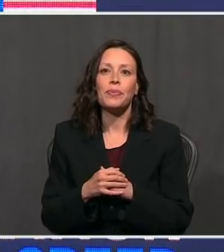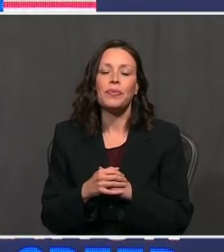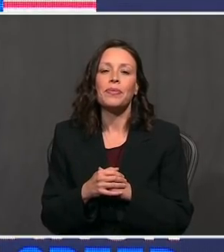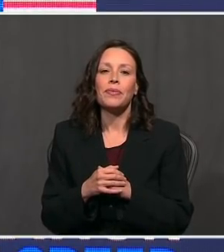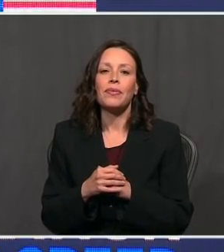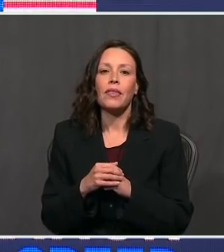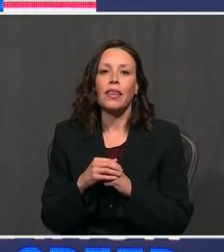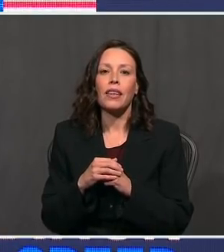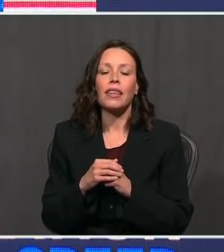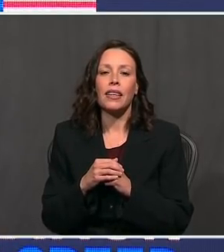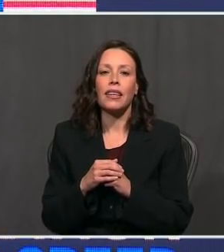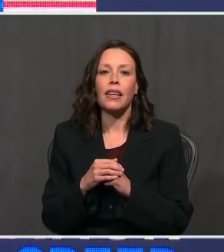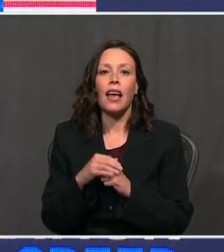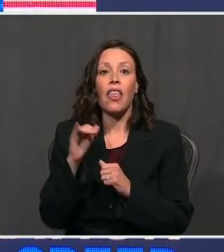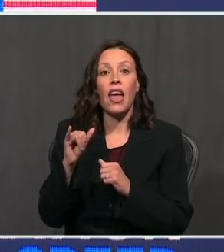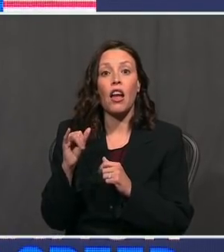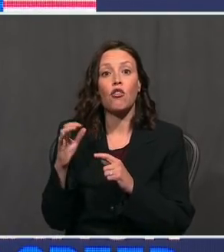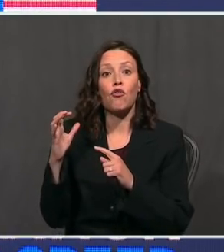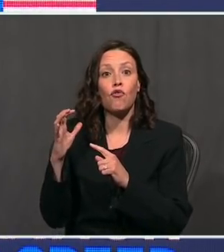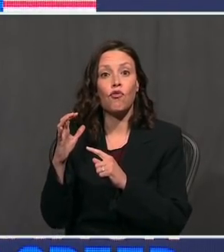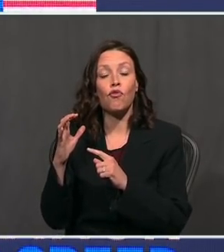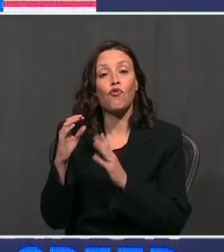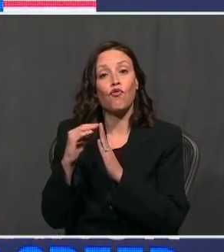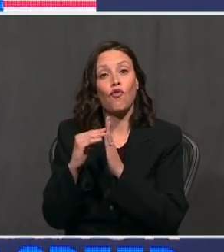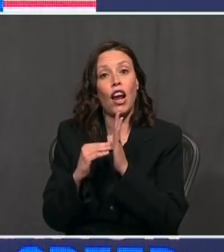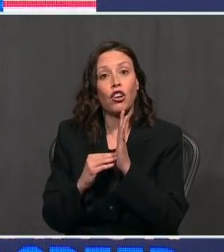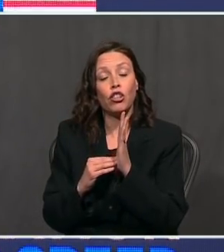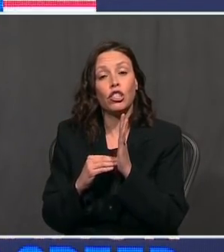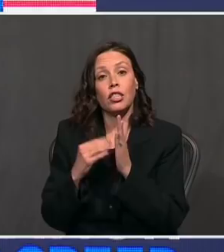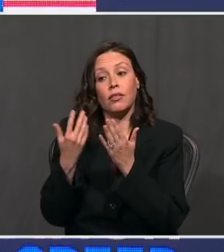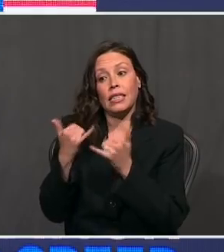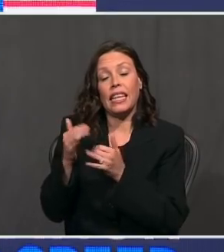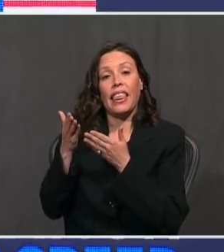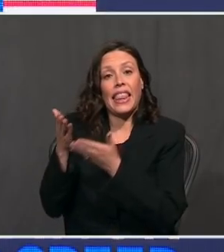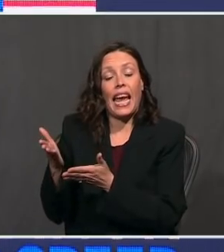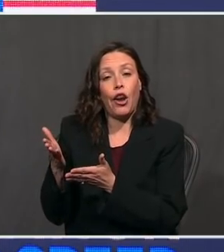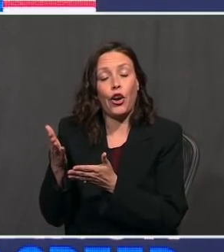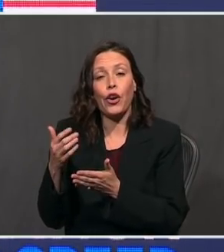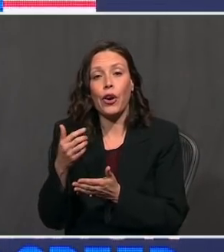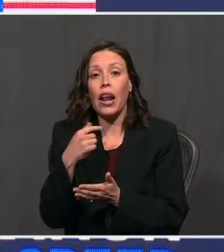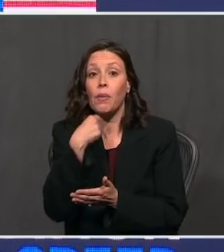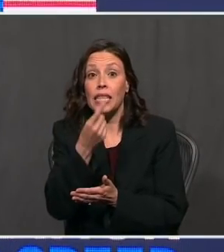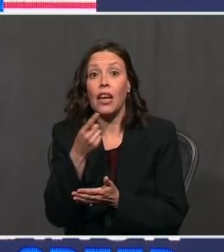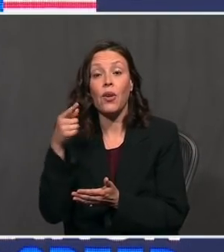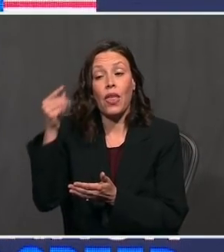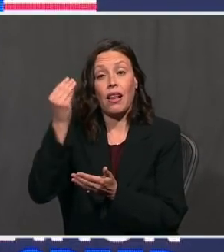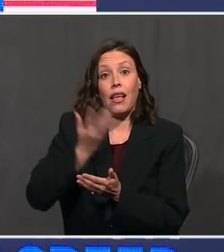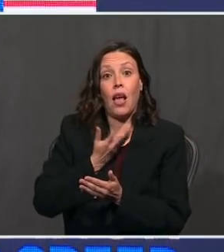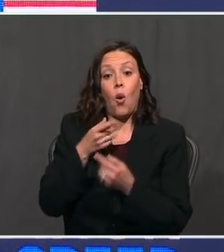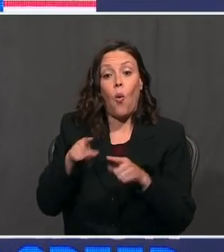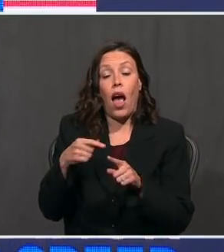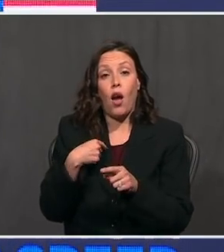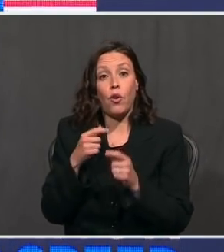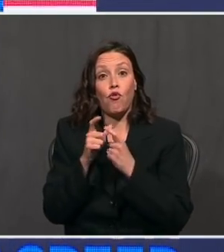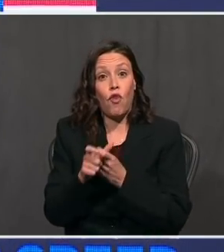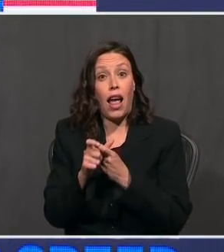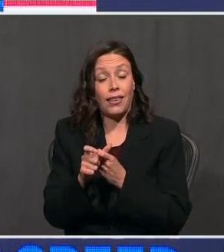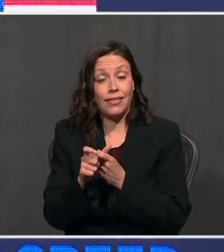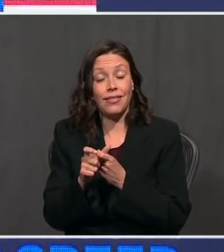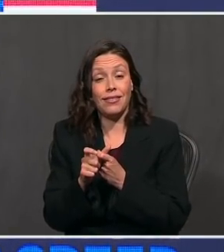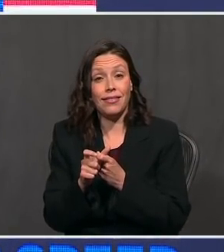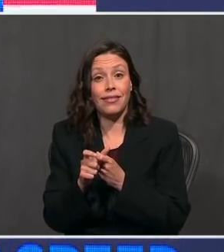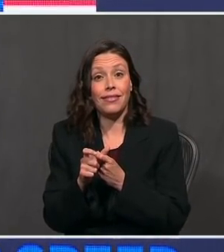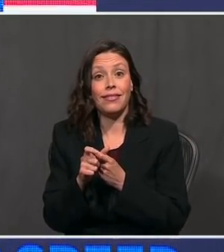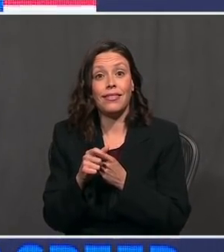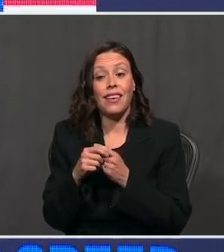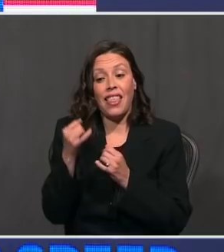And the records in that marathon were all intact when we finished. And I will tell you, they told us when we were running that